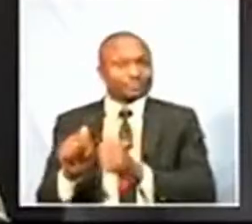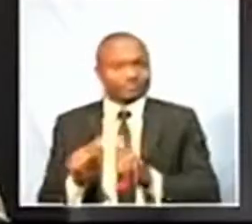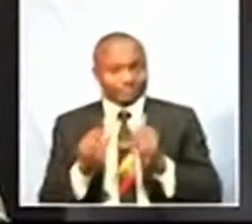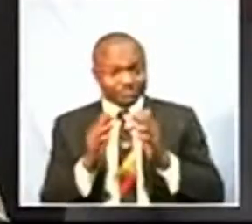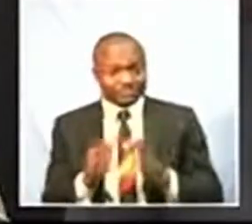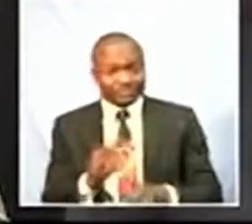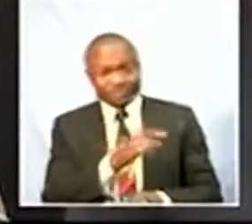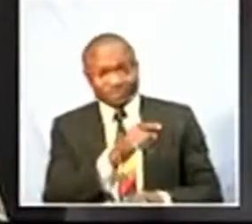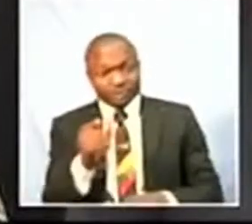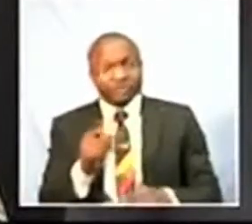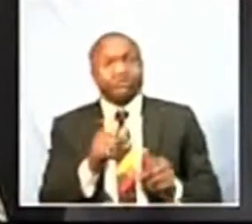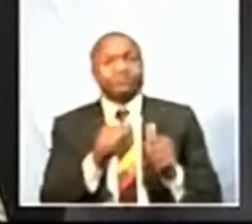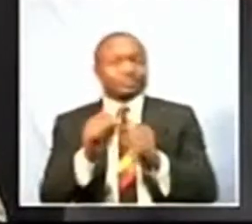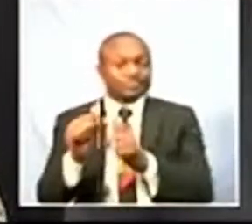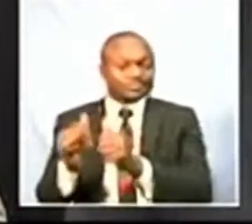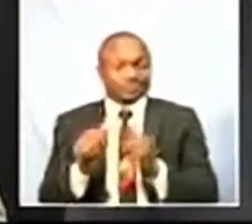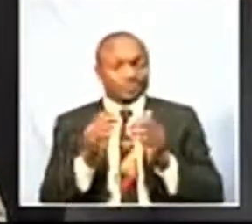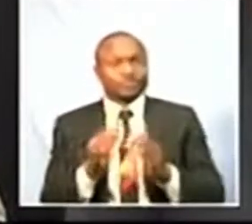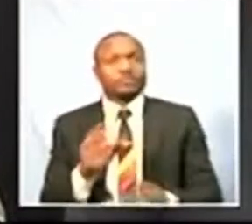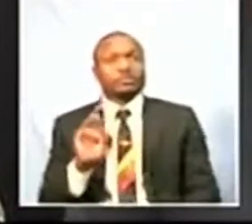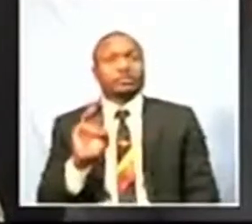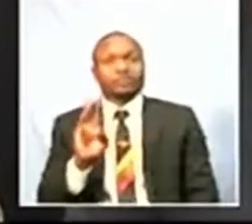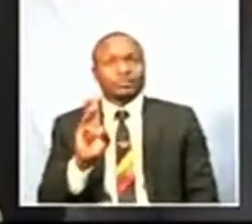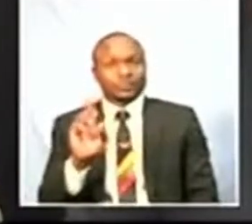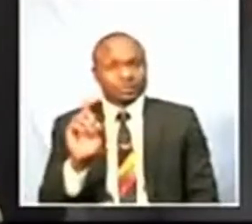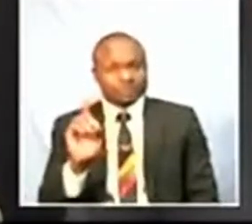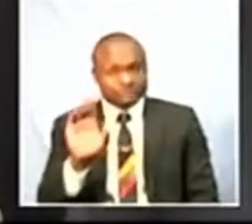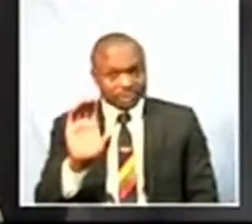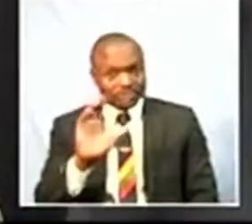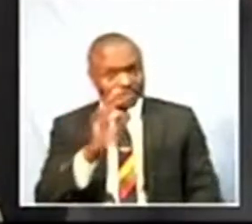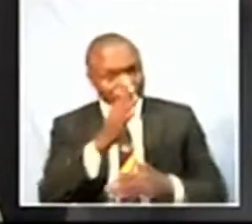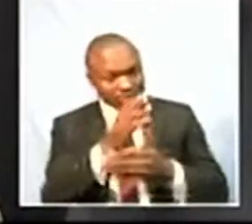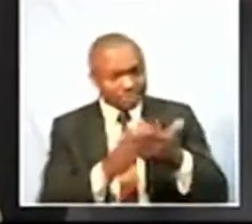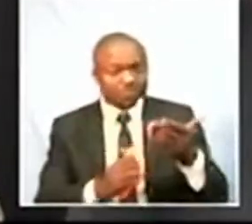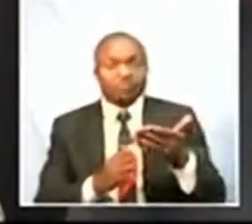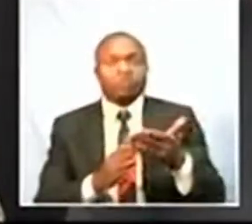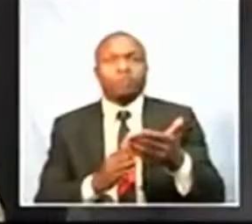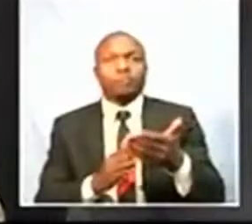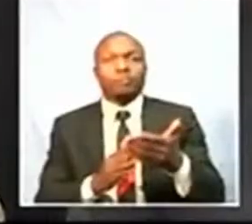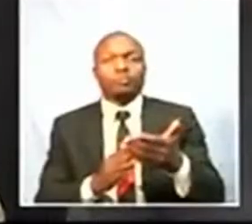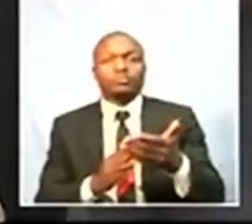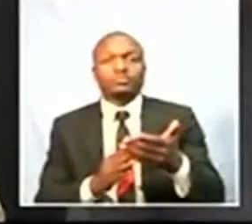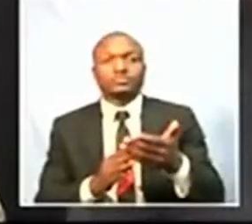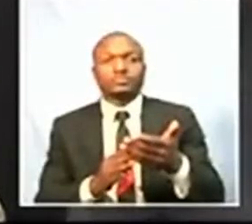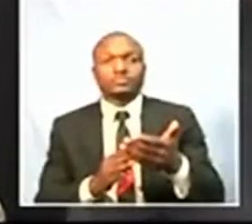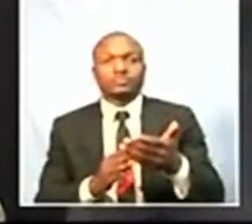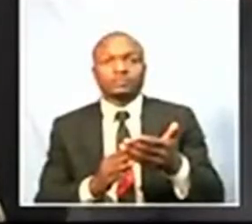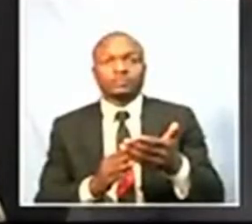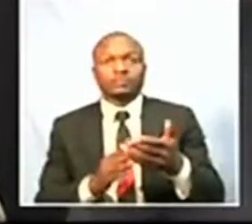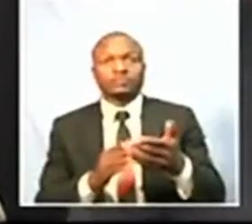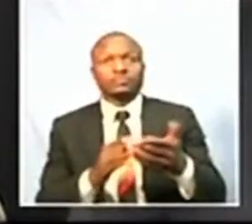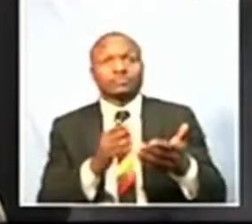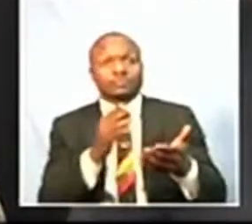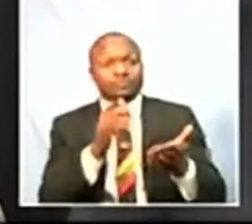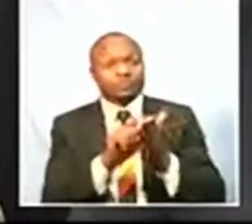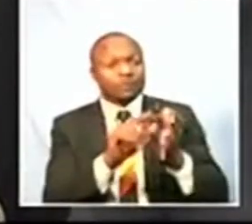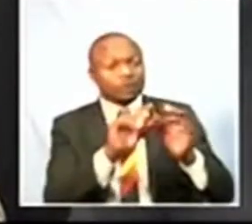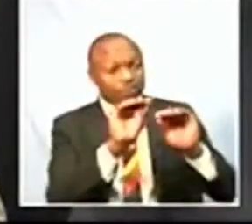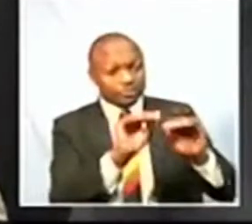Among those actors is the WDC. Some of the directives are directed to the